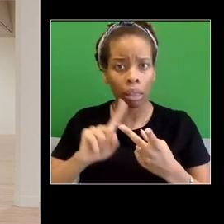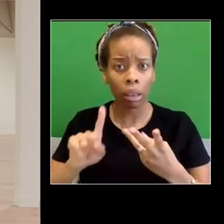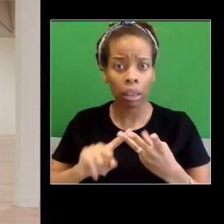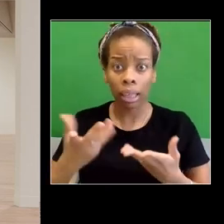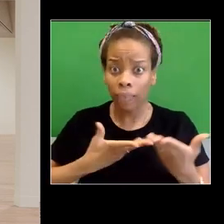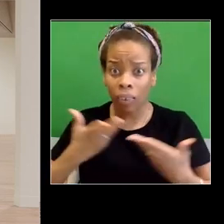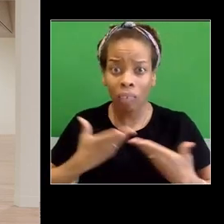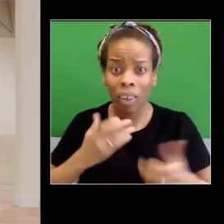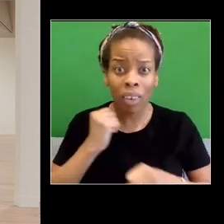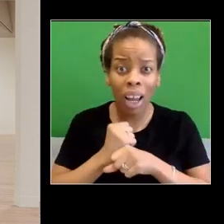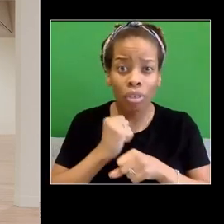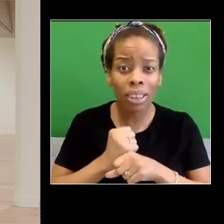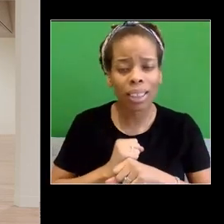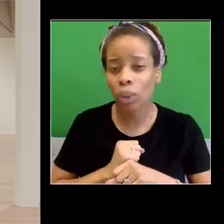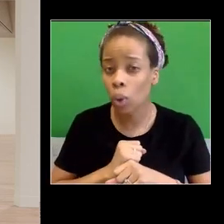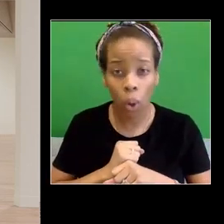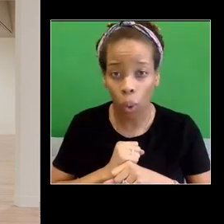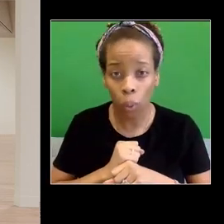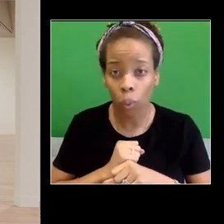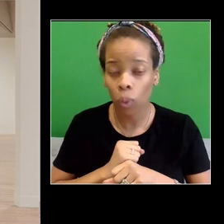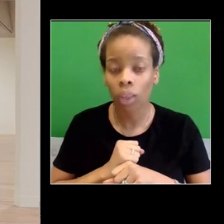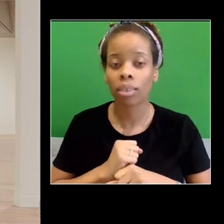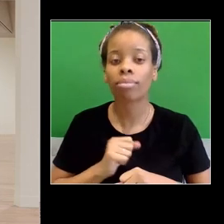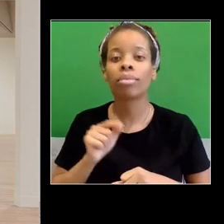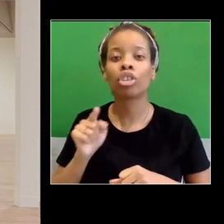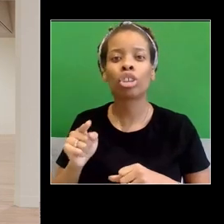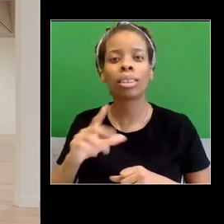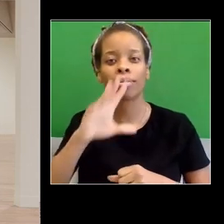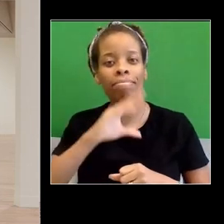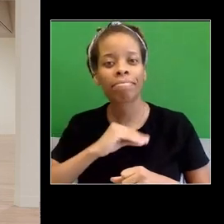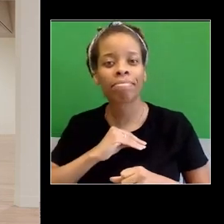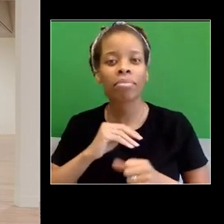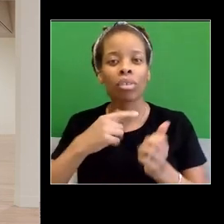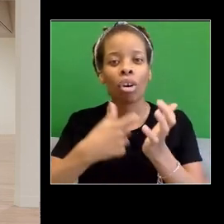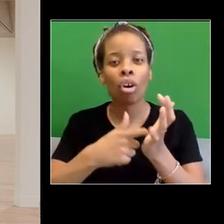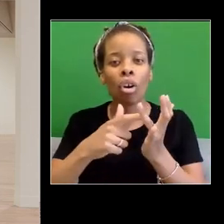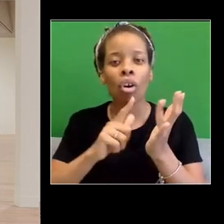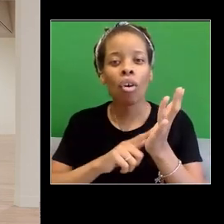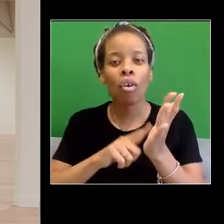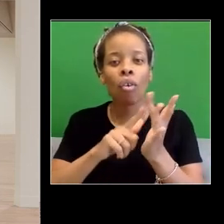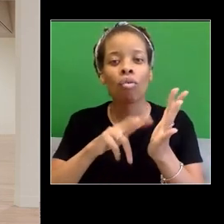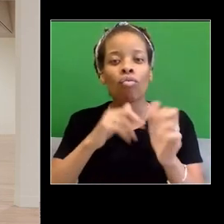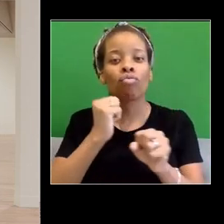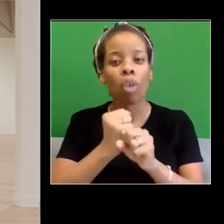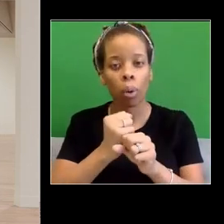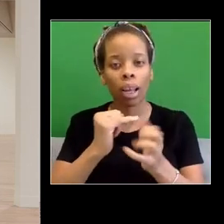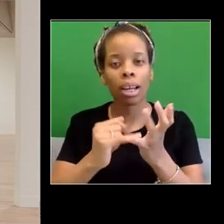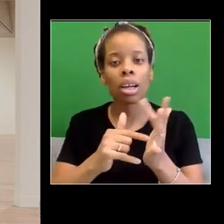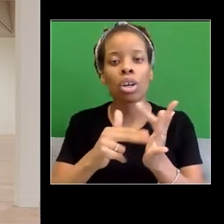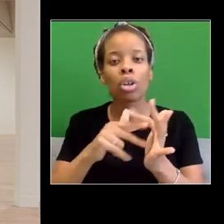you can't always have what you want. Mm-hmm. And she referred to the Rolling Stones song in that as well. You can't always get what you want.